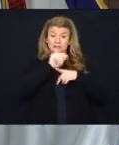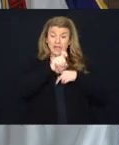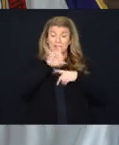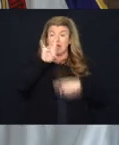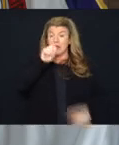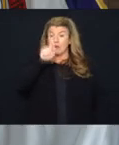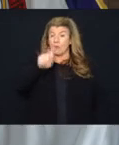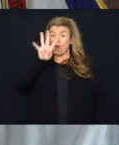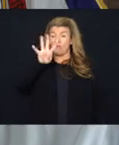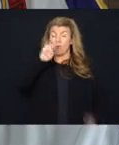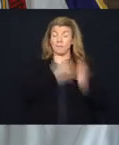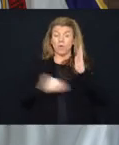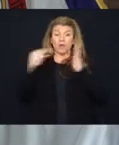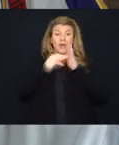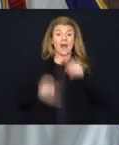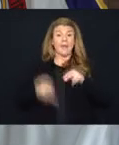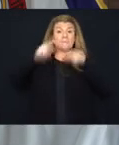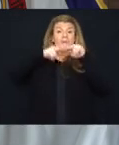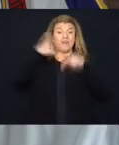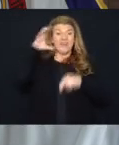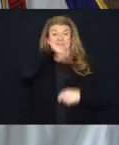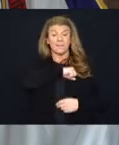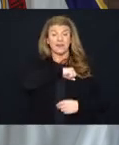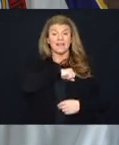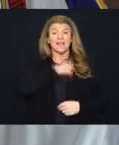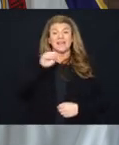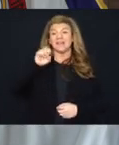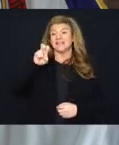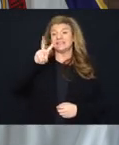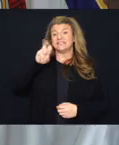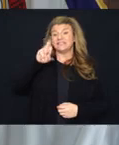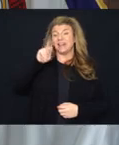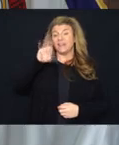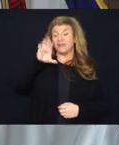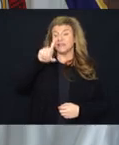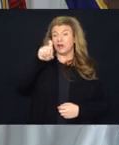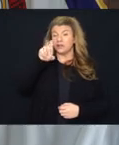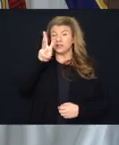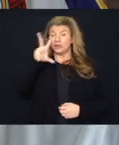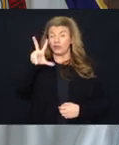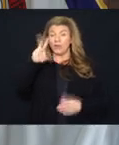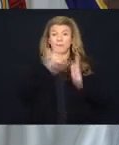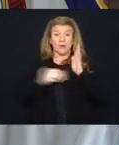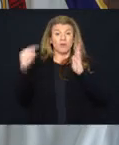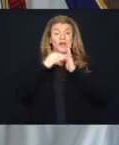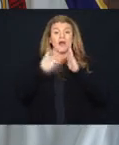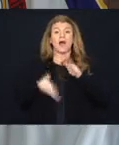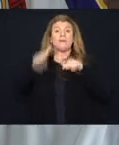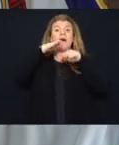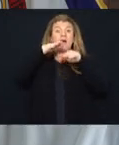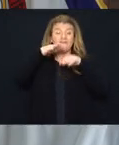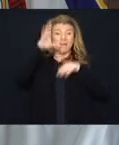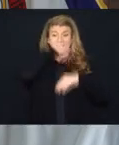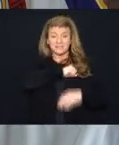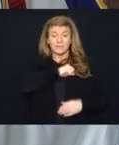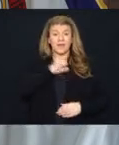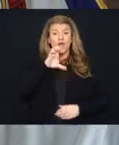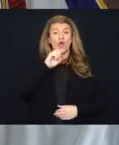$80.4 million above estimate. On severance, we're $163 million above estimate. On corporate net,